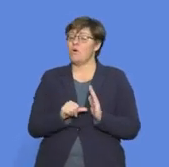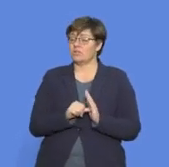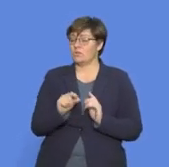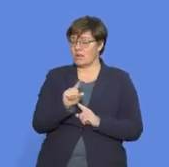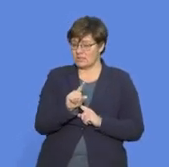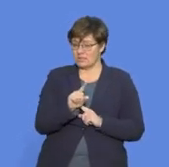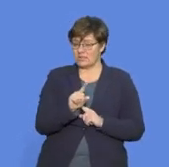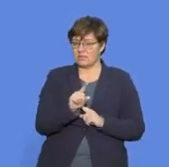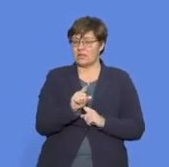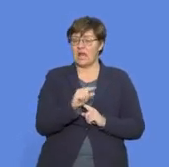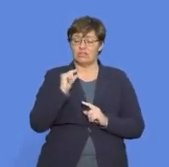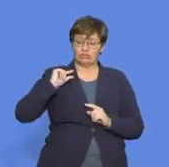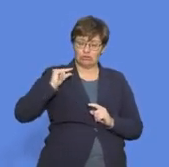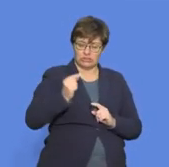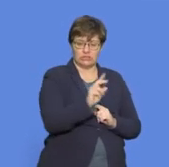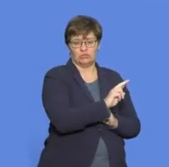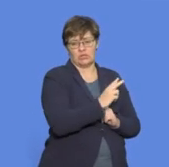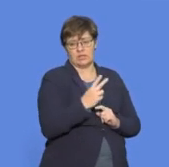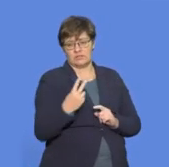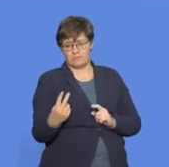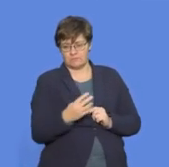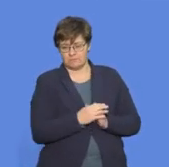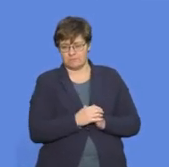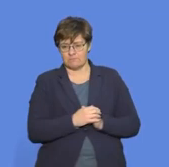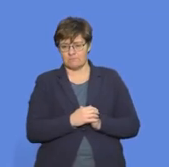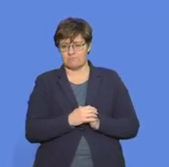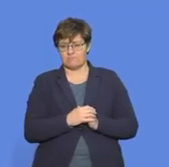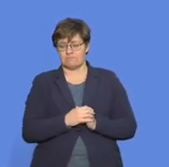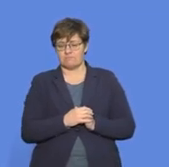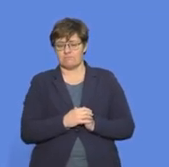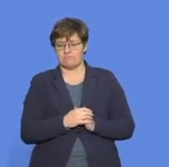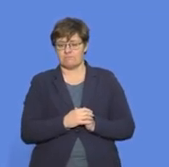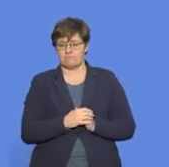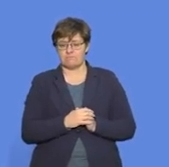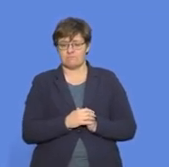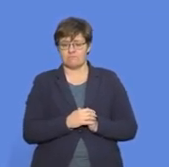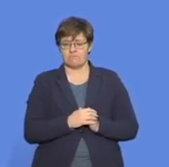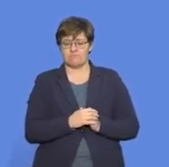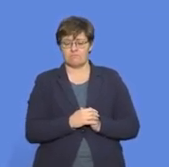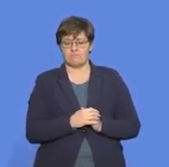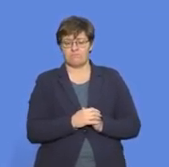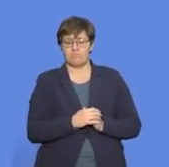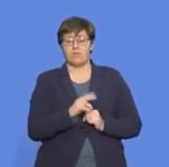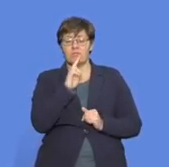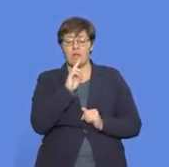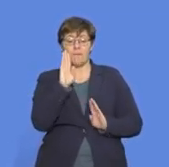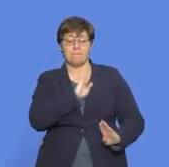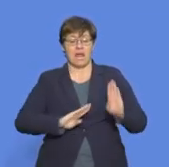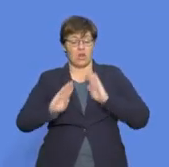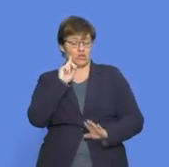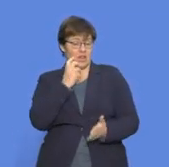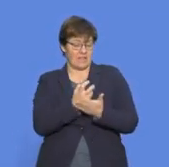is a change in the genes. Okay, we're going to have a look at what we now call